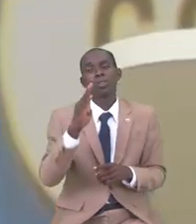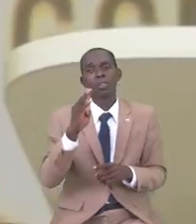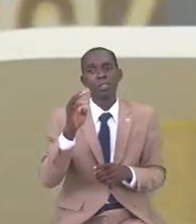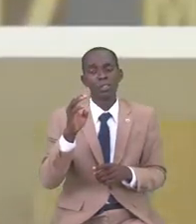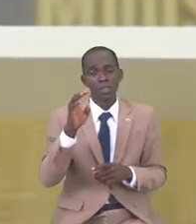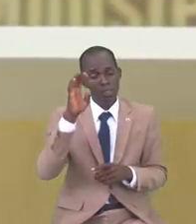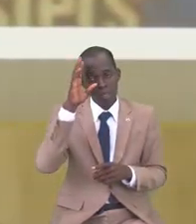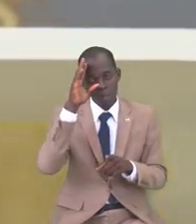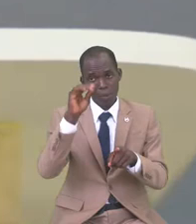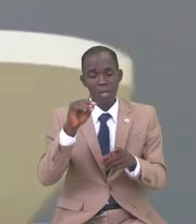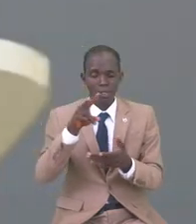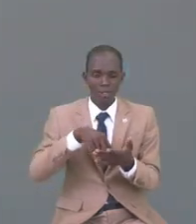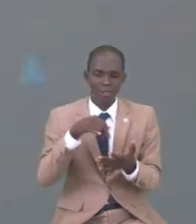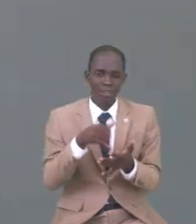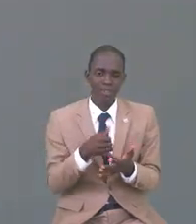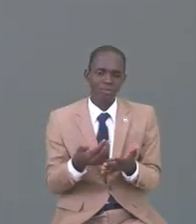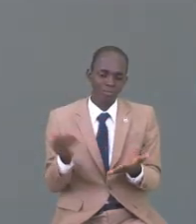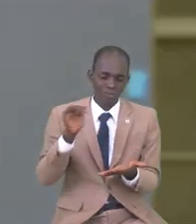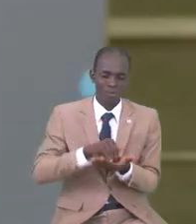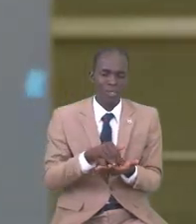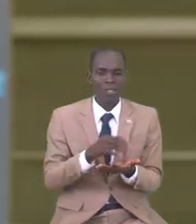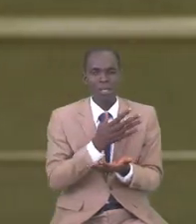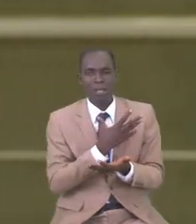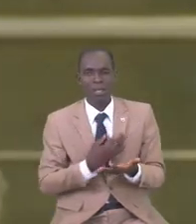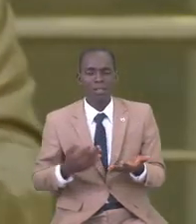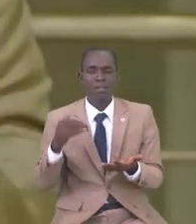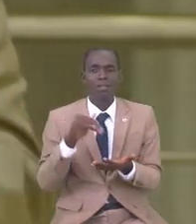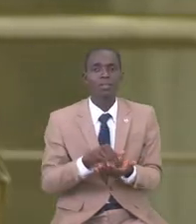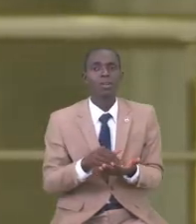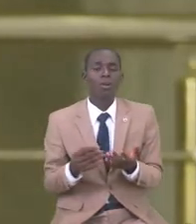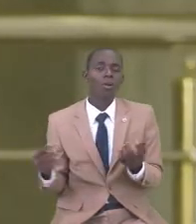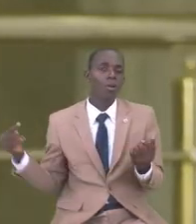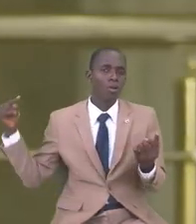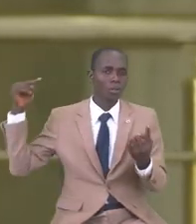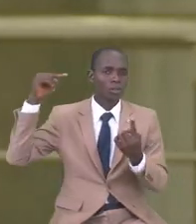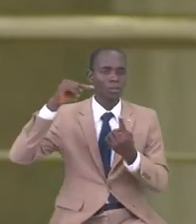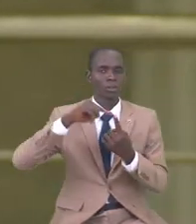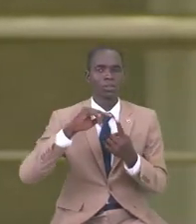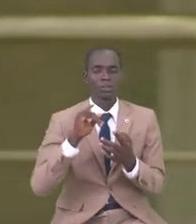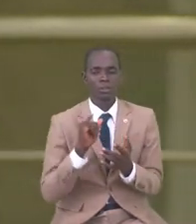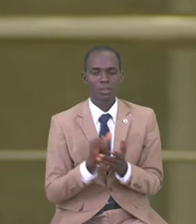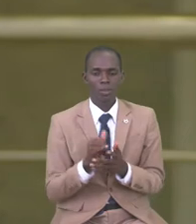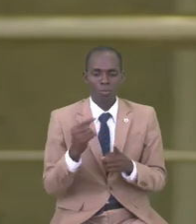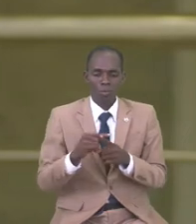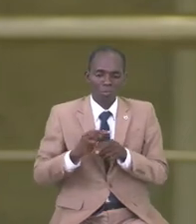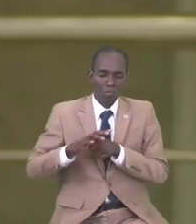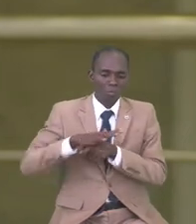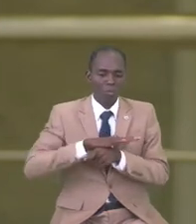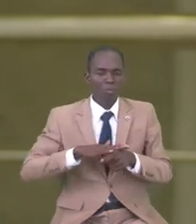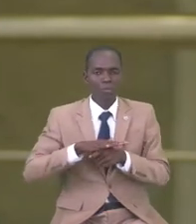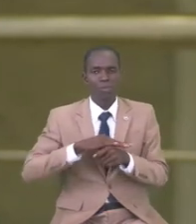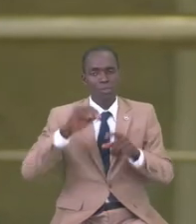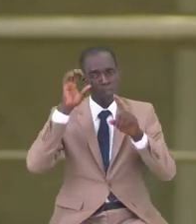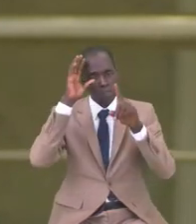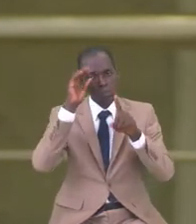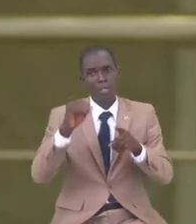it over and over until it saturated his heart,